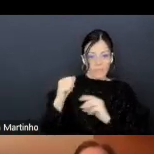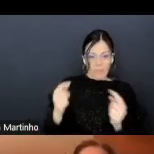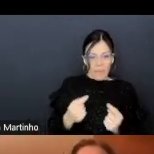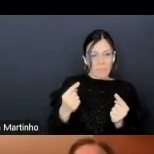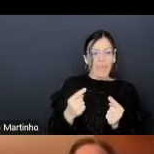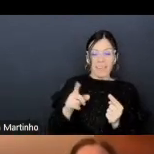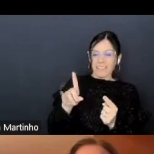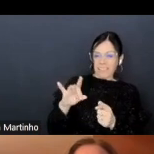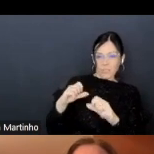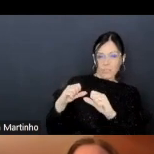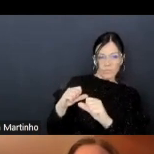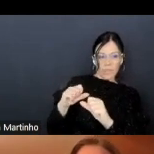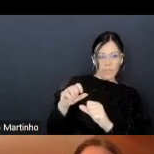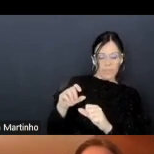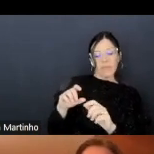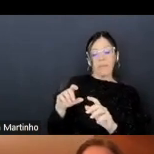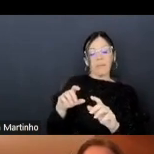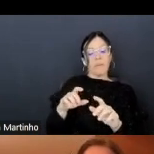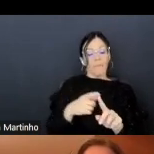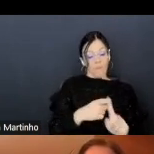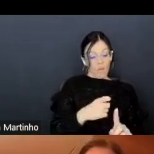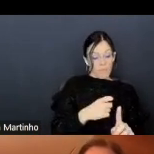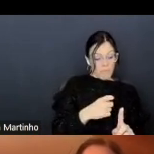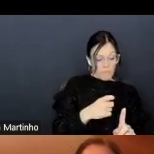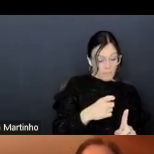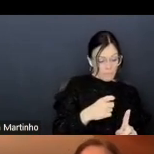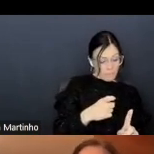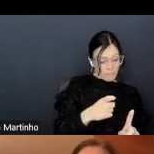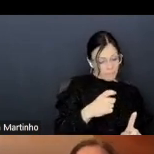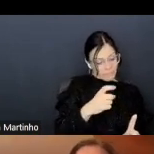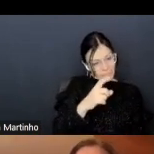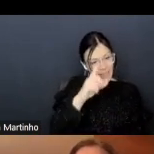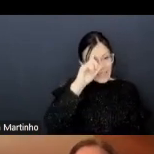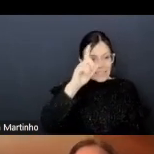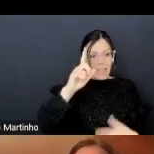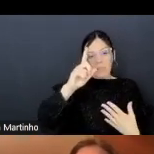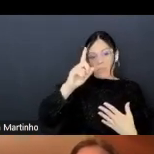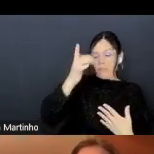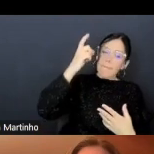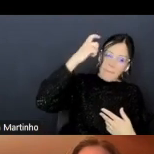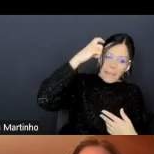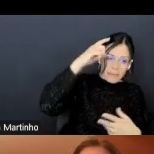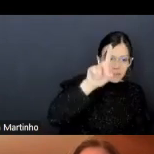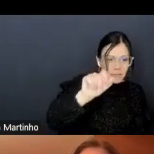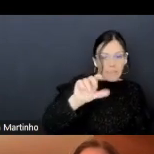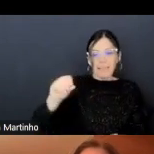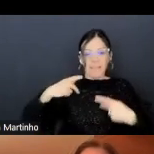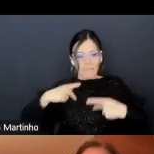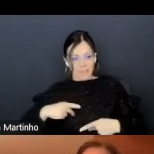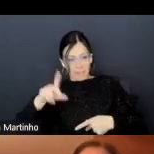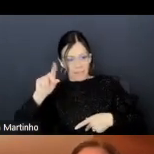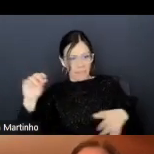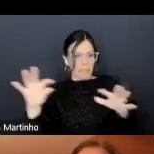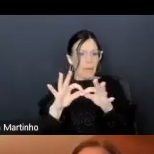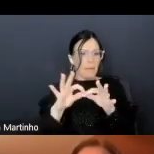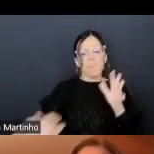up strengthening the binary between intellectual mental disabilities and physical disabilities i think